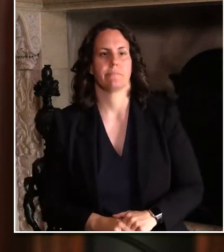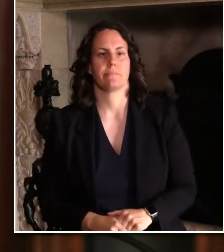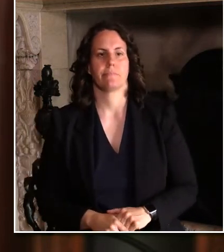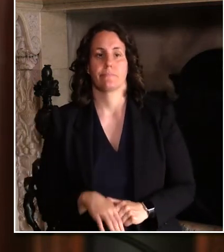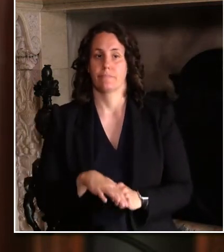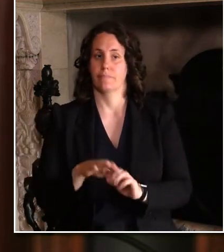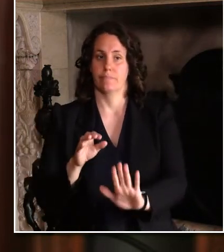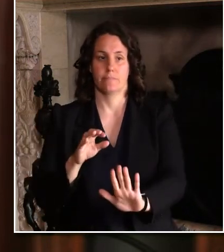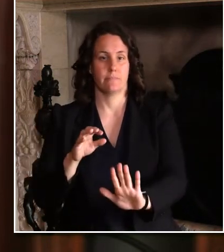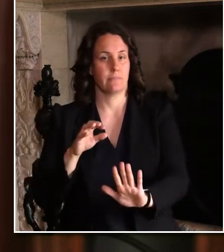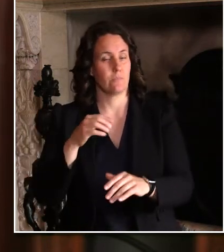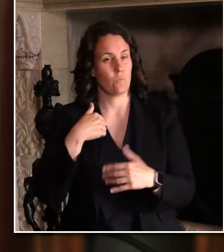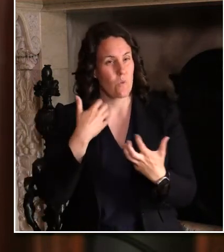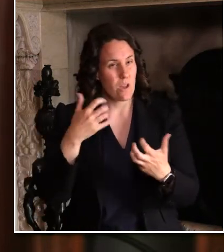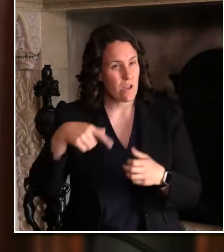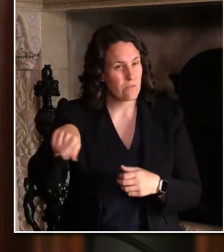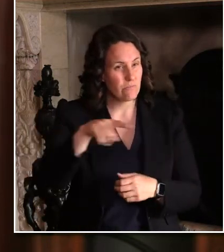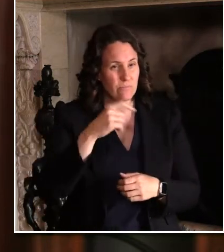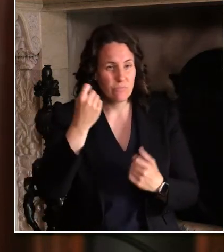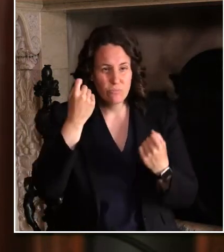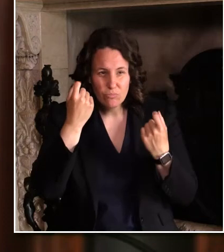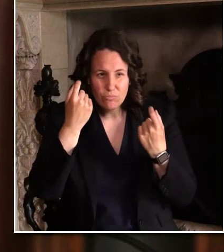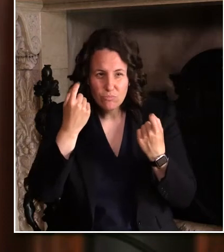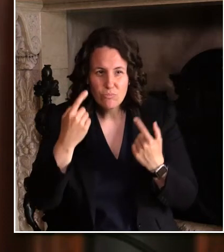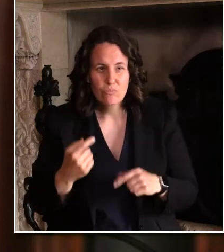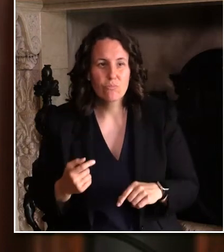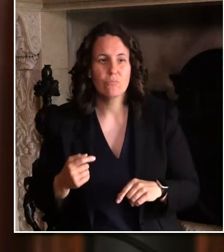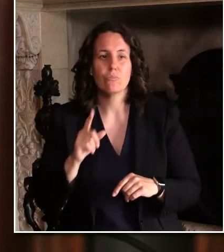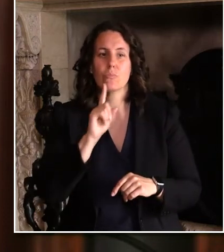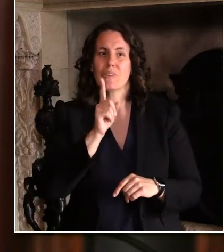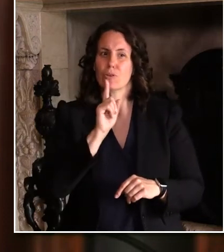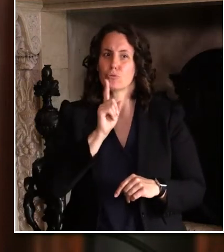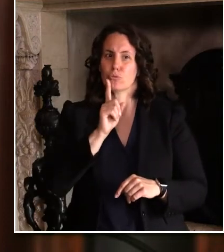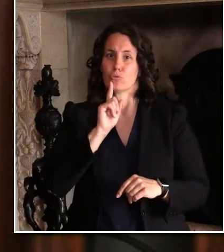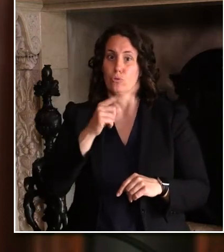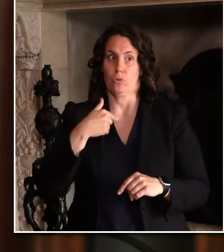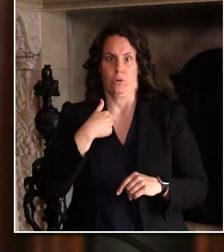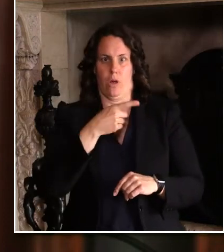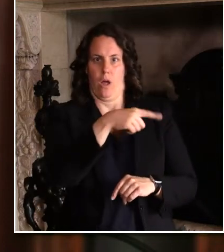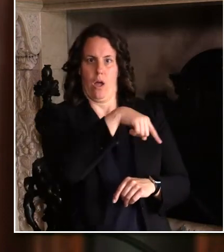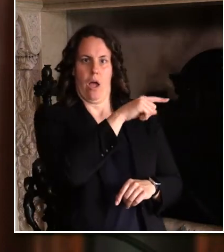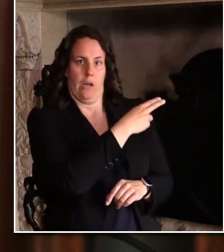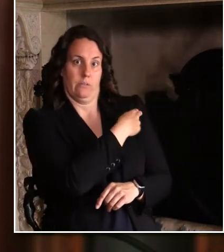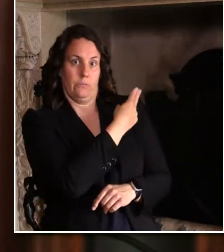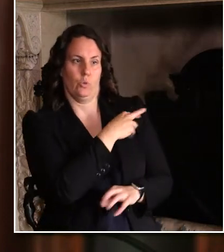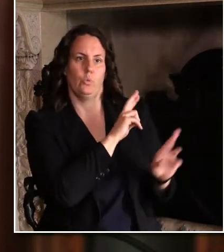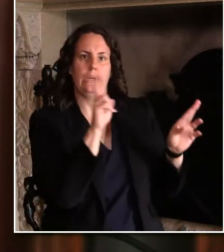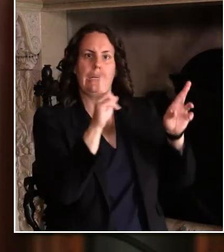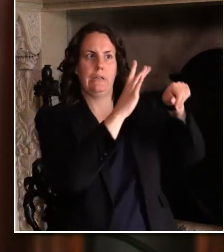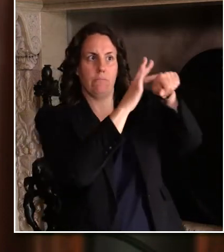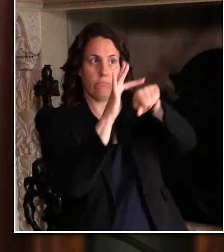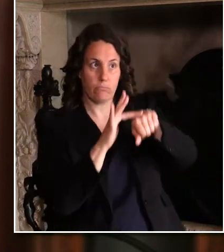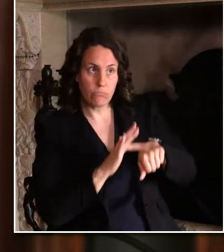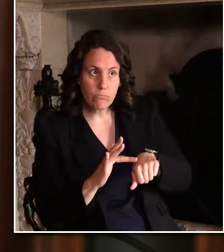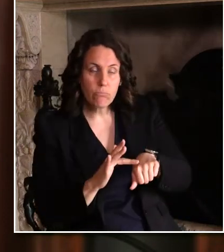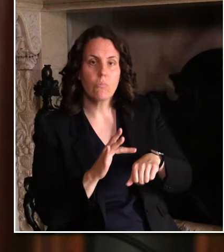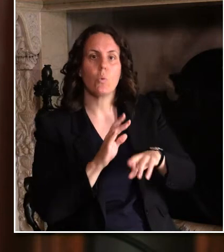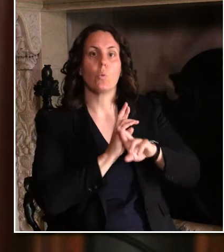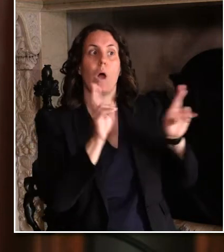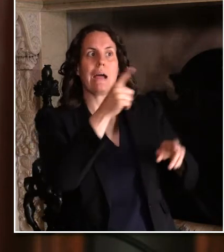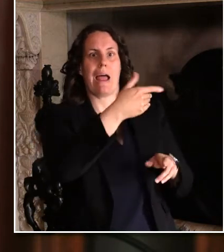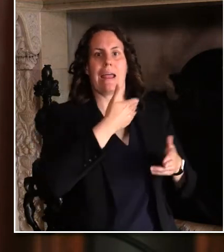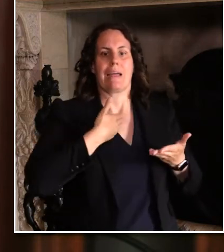with hospital systems across the state, but also through our alternate care facility in Milwaukee, and